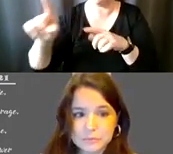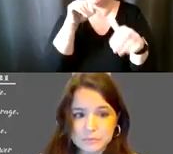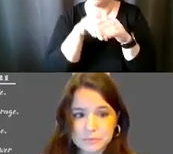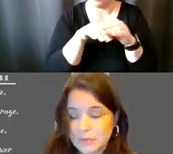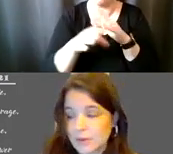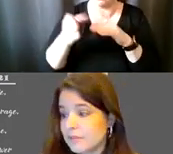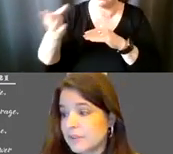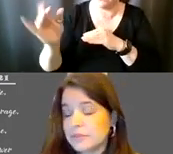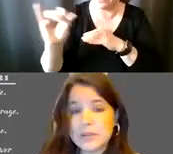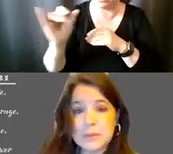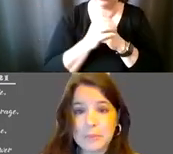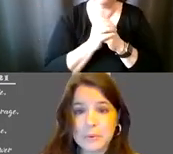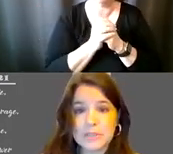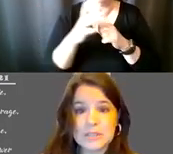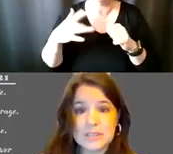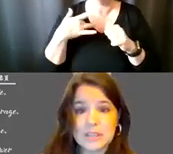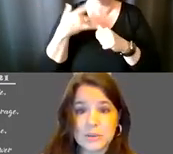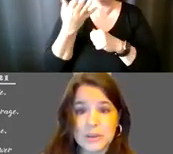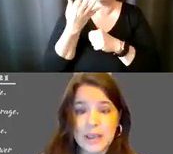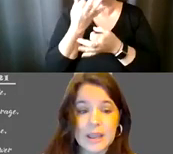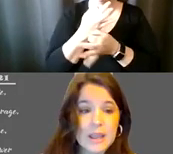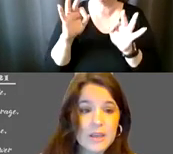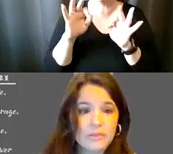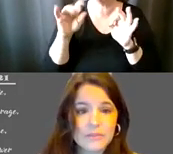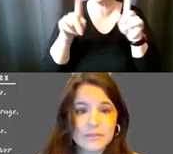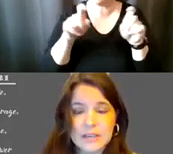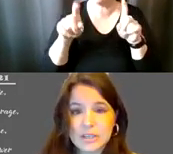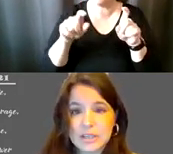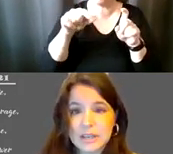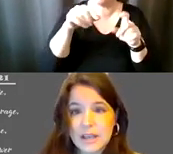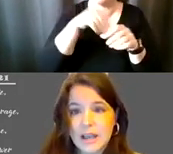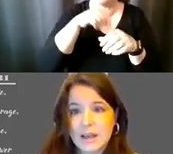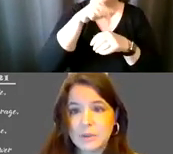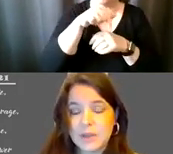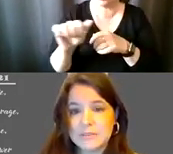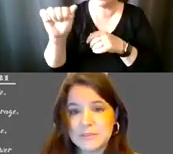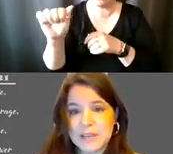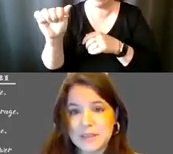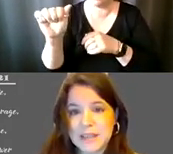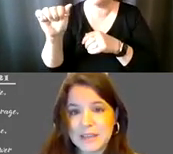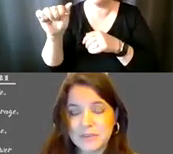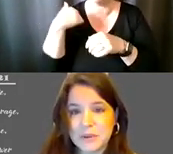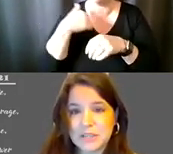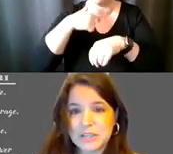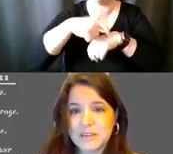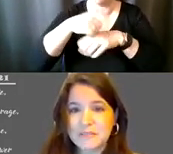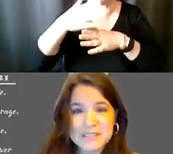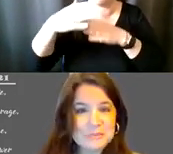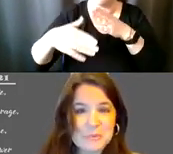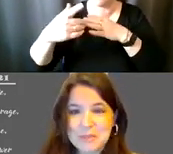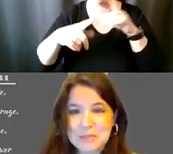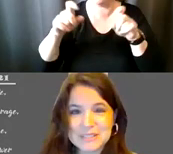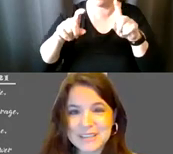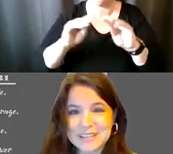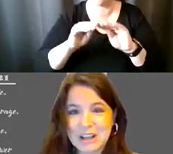well. Feel free to pop questions into Q&A throughout the session. We will have some time at the end for questions. Obviously,